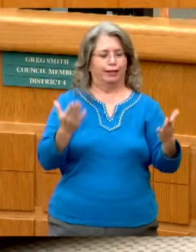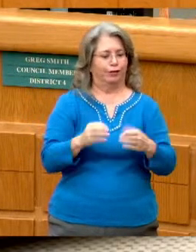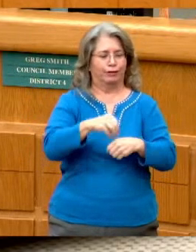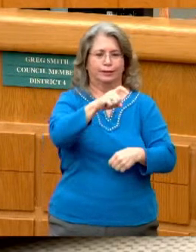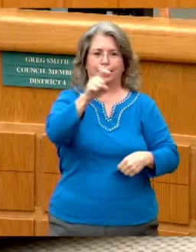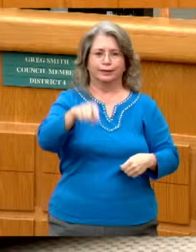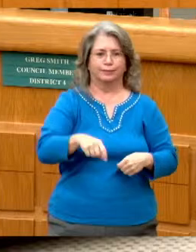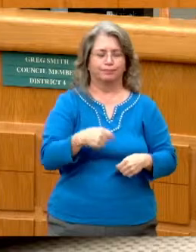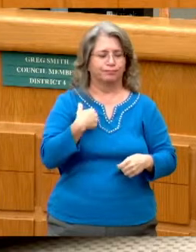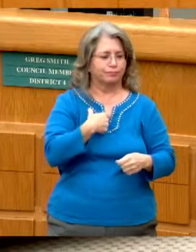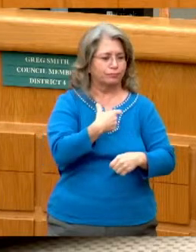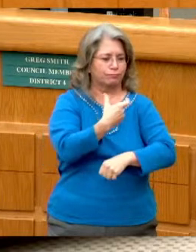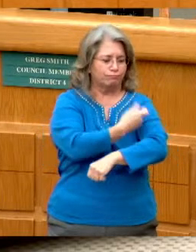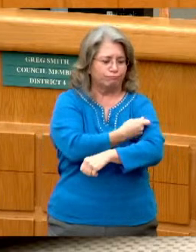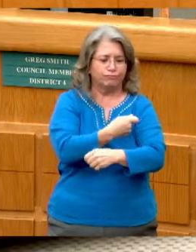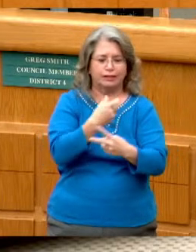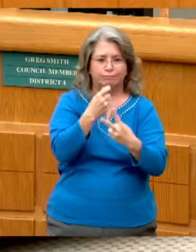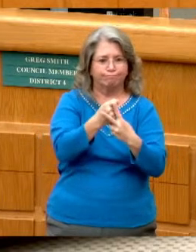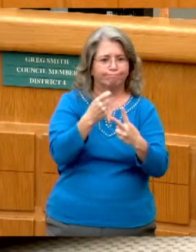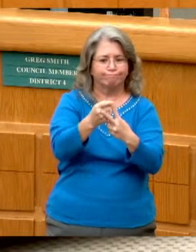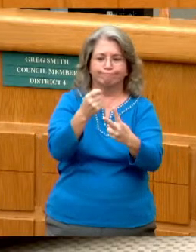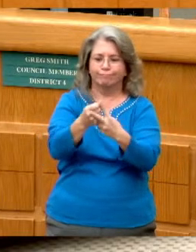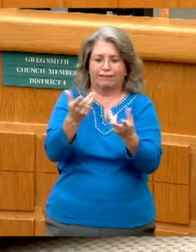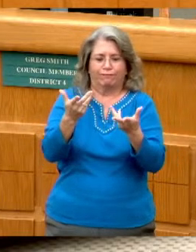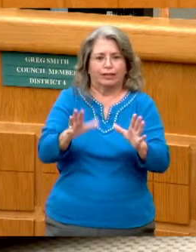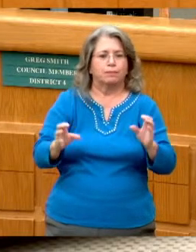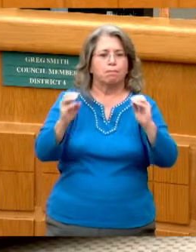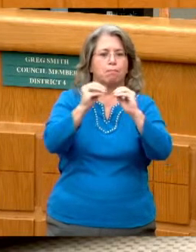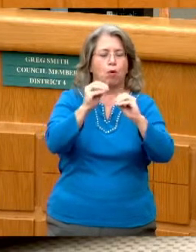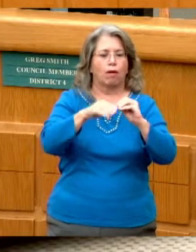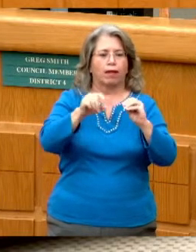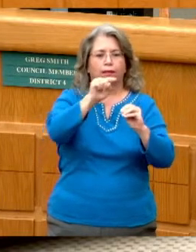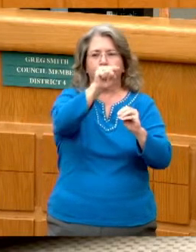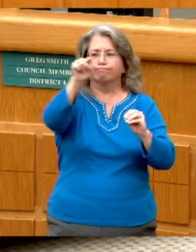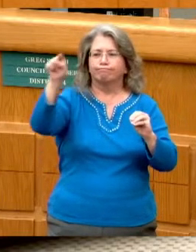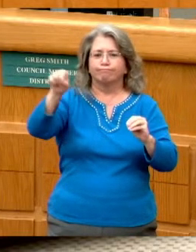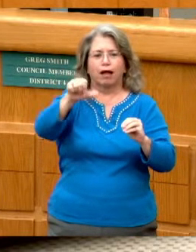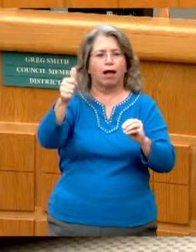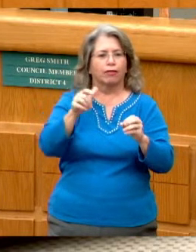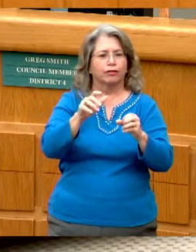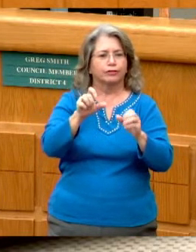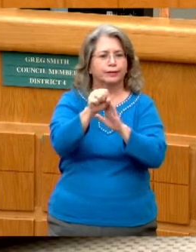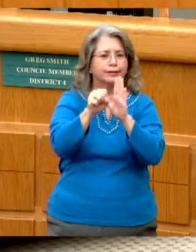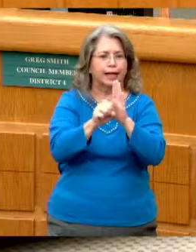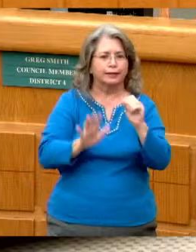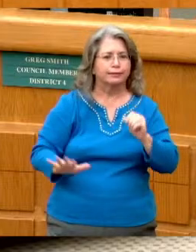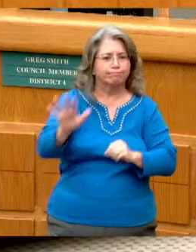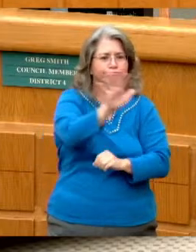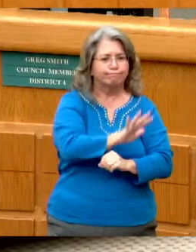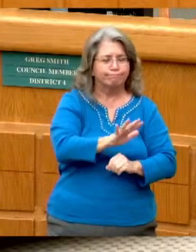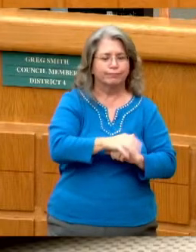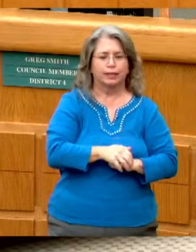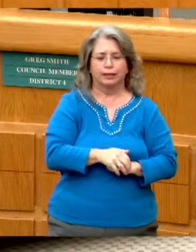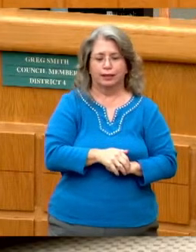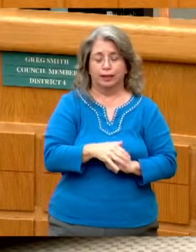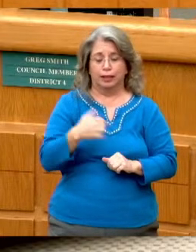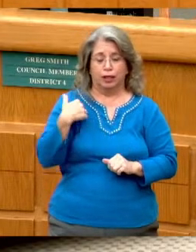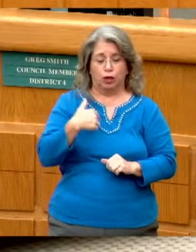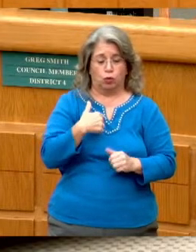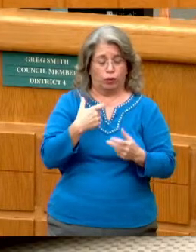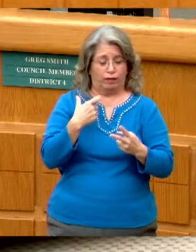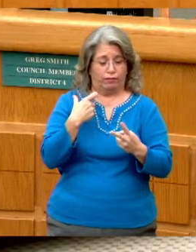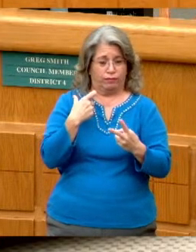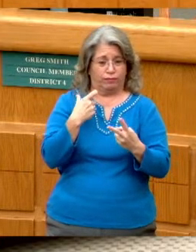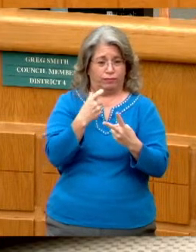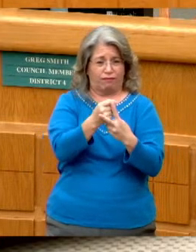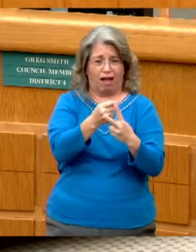vaccines than any other state in the country. In fact, since we've been vaccinating, we've administered 1 million doses